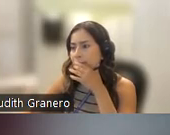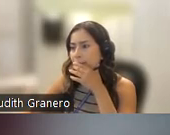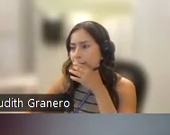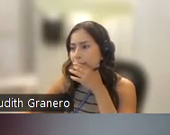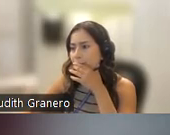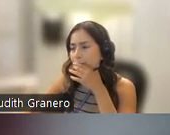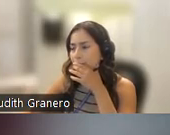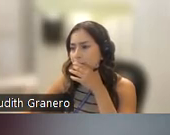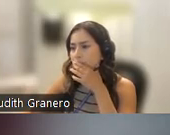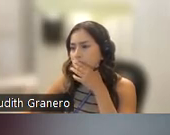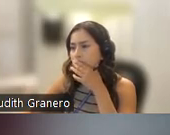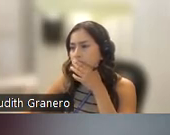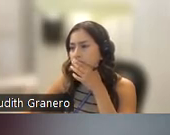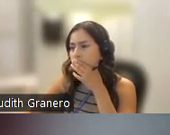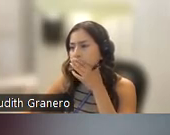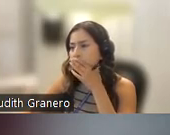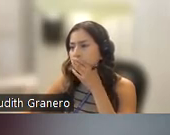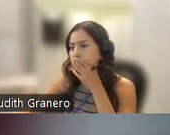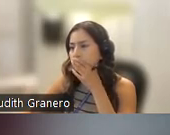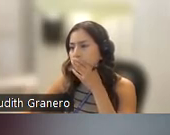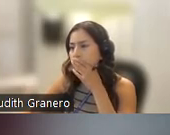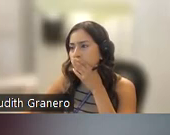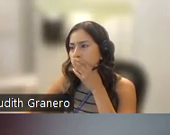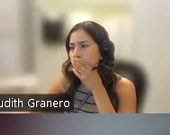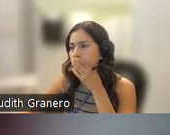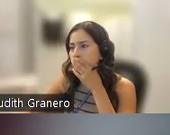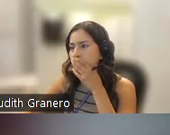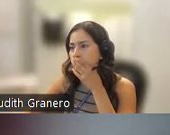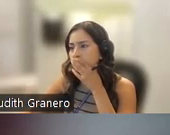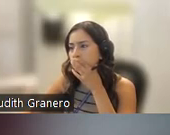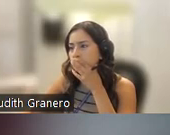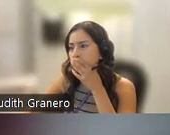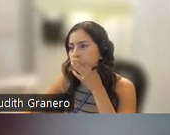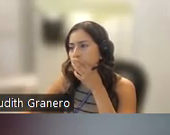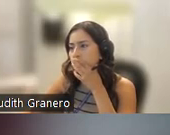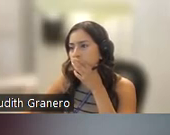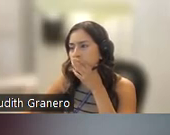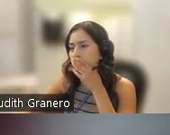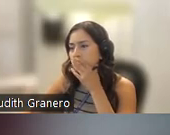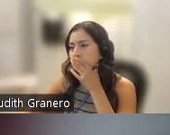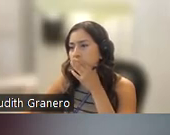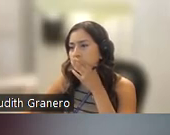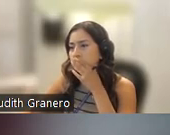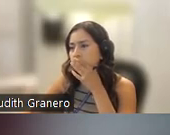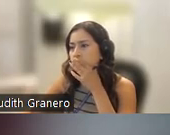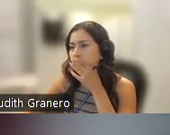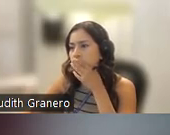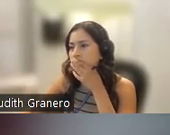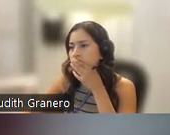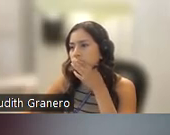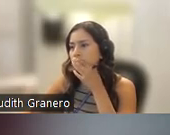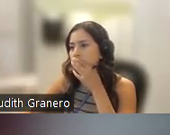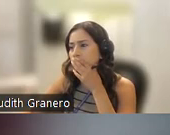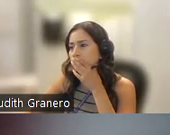increase resources and supports. So that is very much what we follow and what our vision is for the